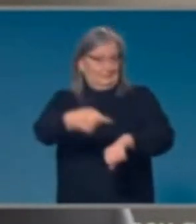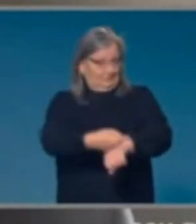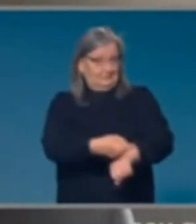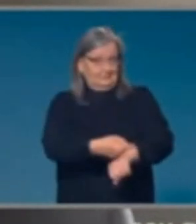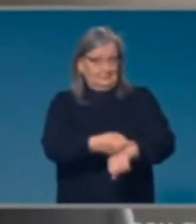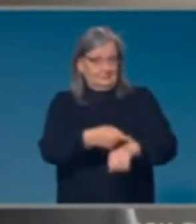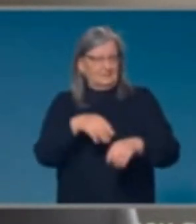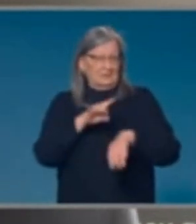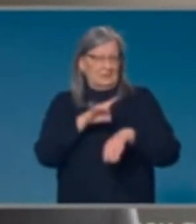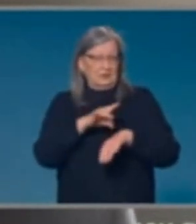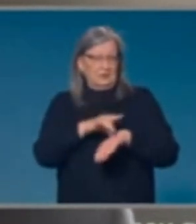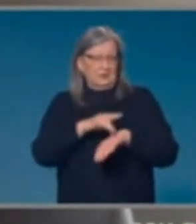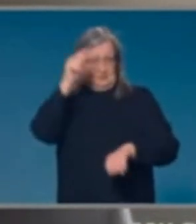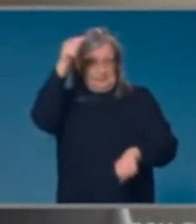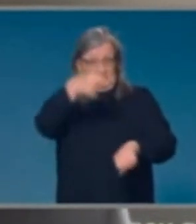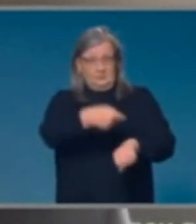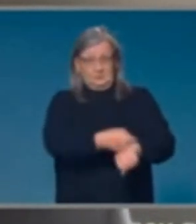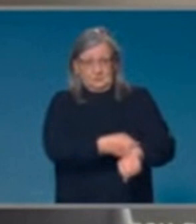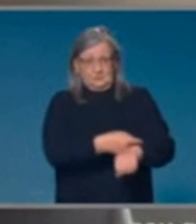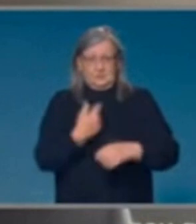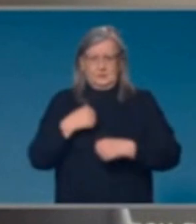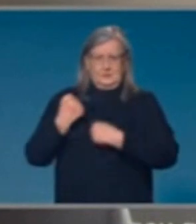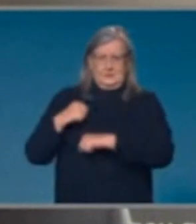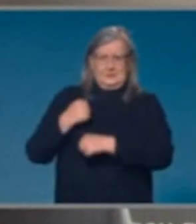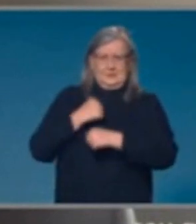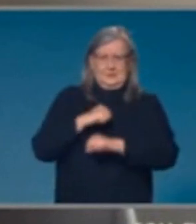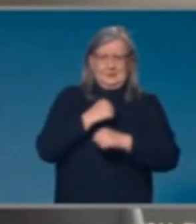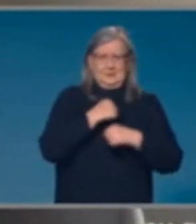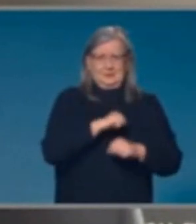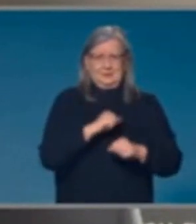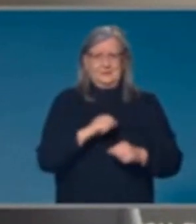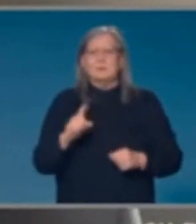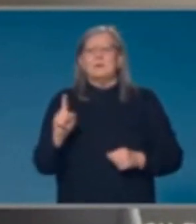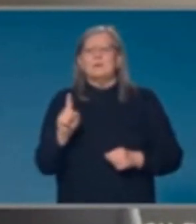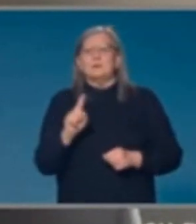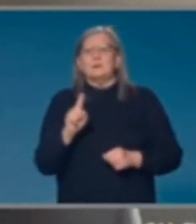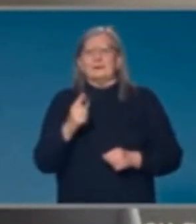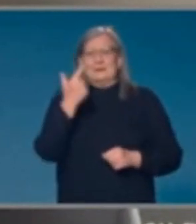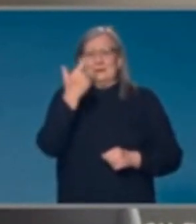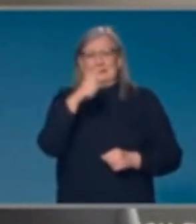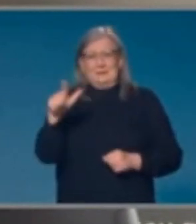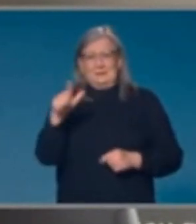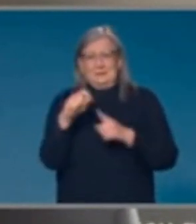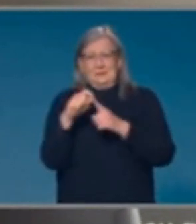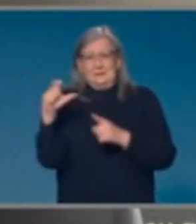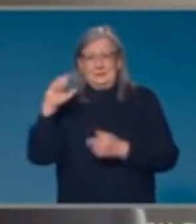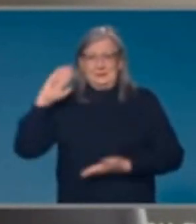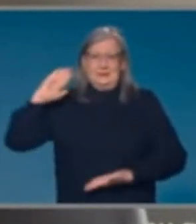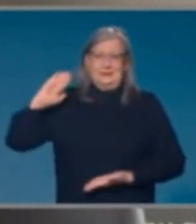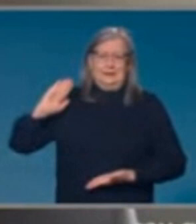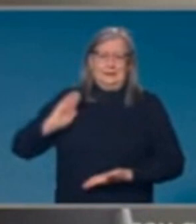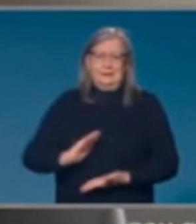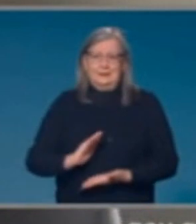means is significantly, it has a 70% reduction in